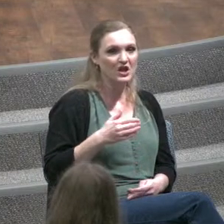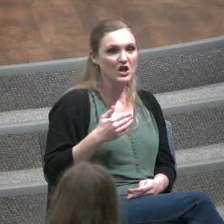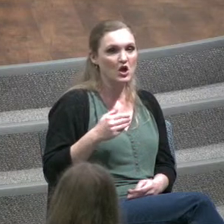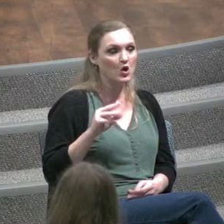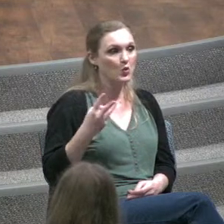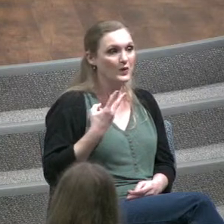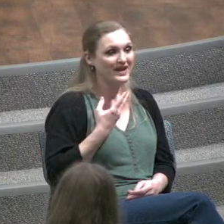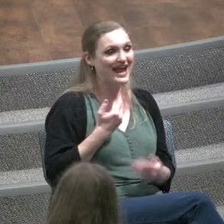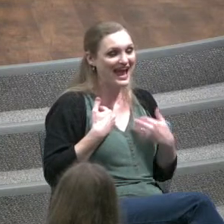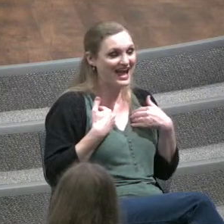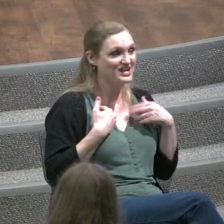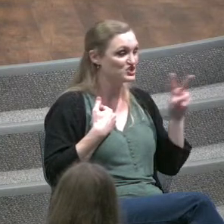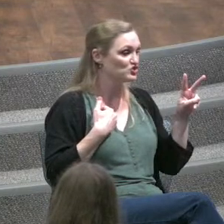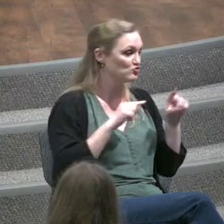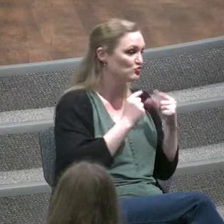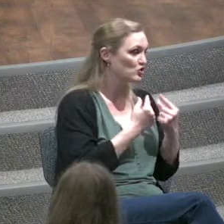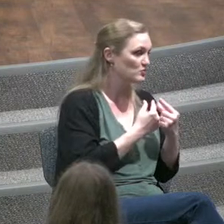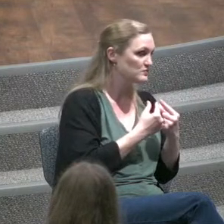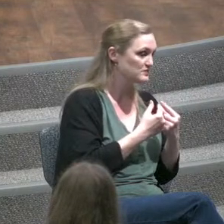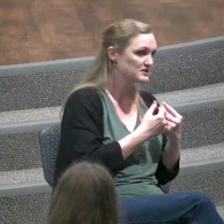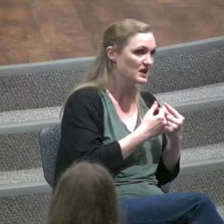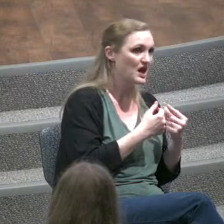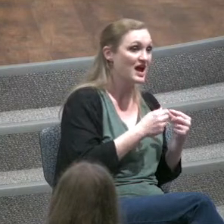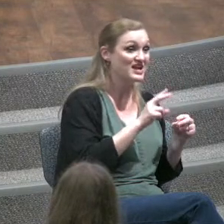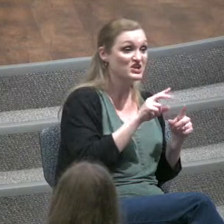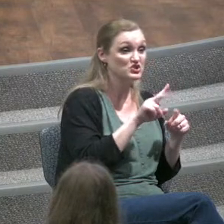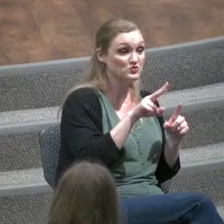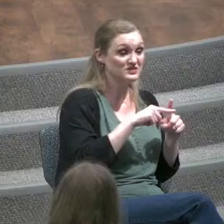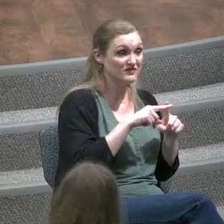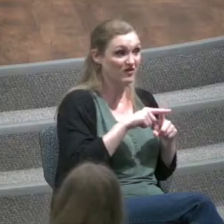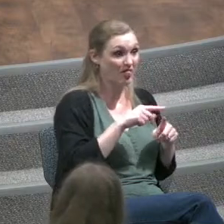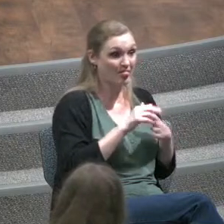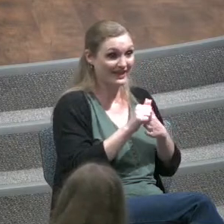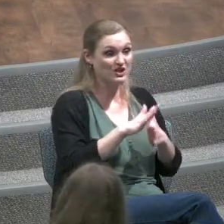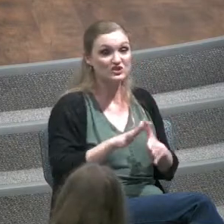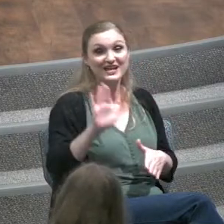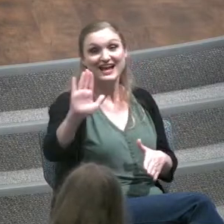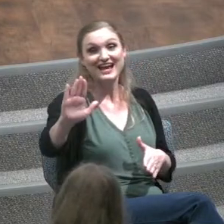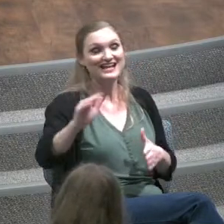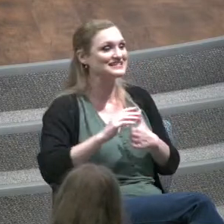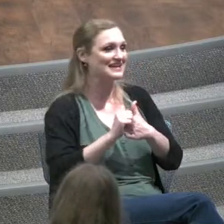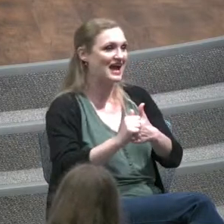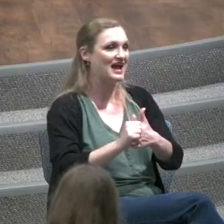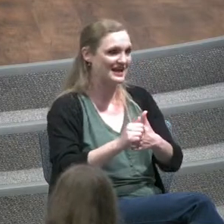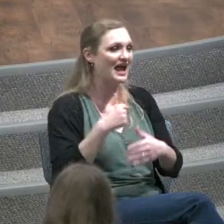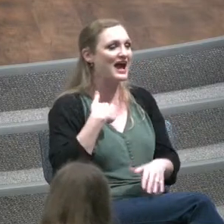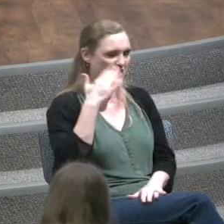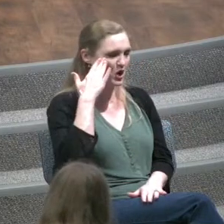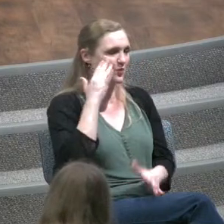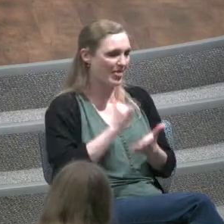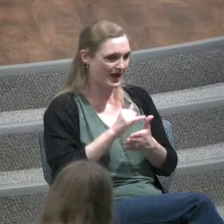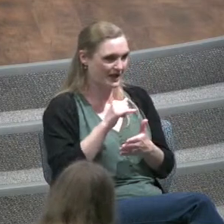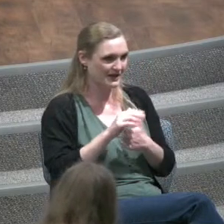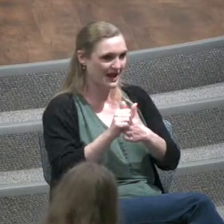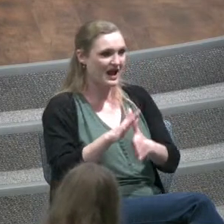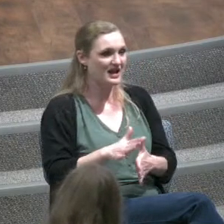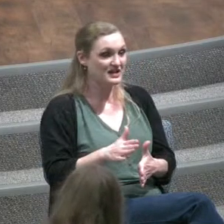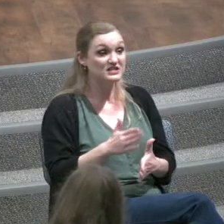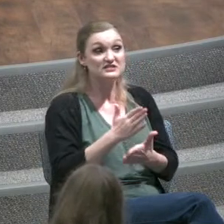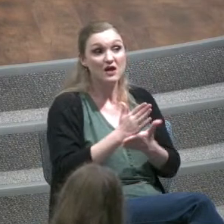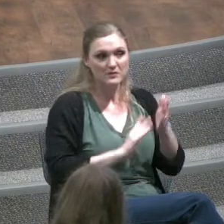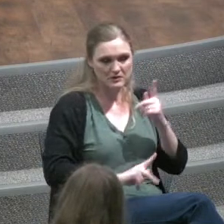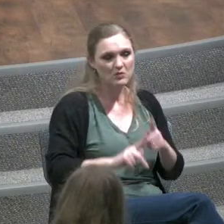had almost 90 people, so we were split into 2 different groups for most of it. And so Jerry was saying that his guide had said that, there is a